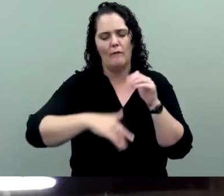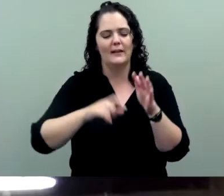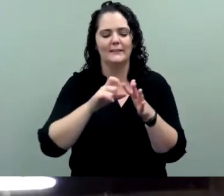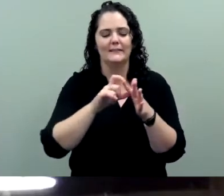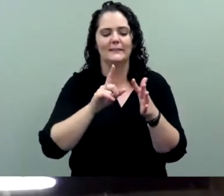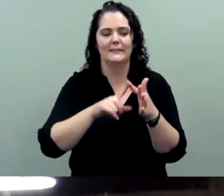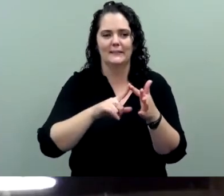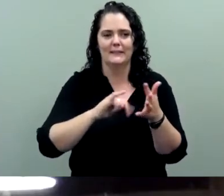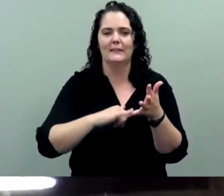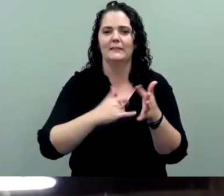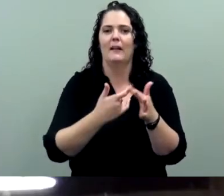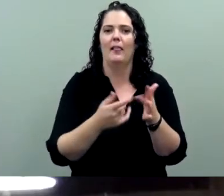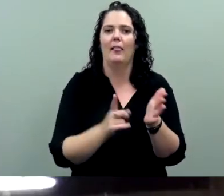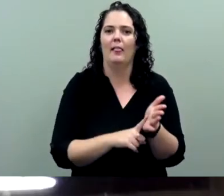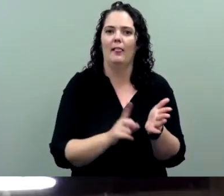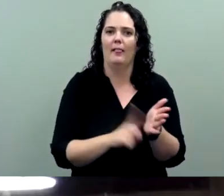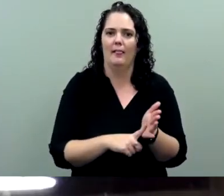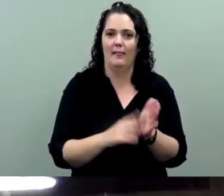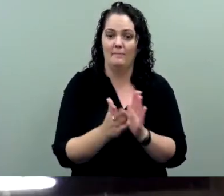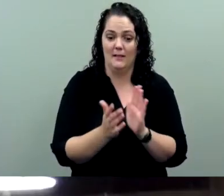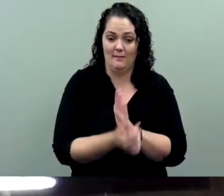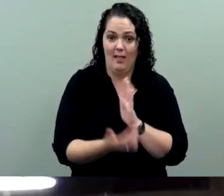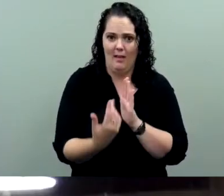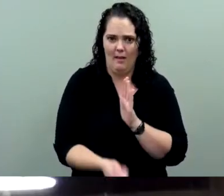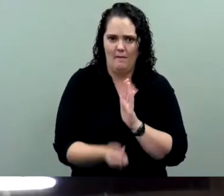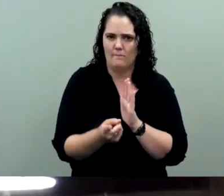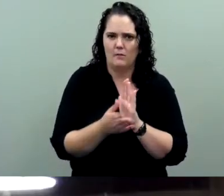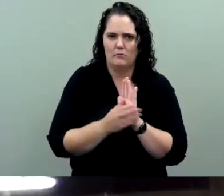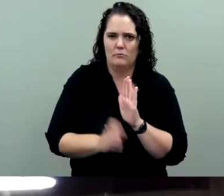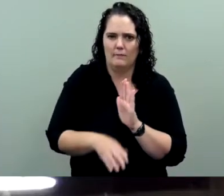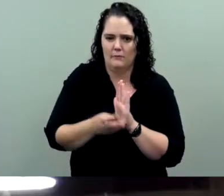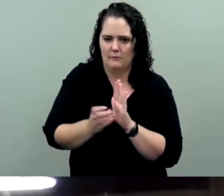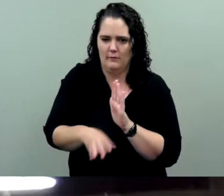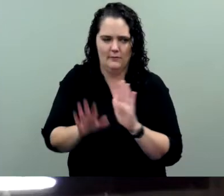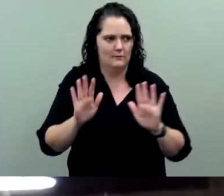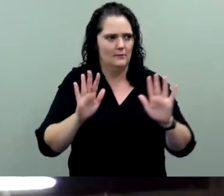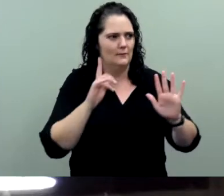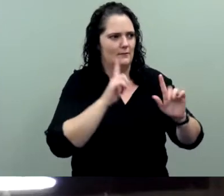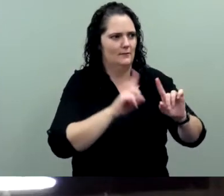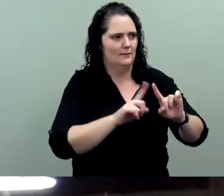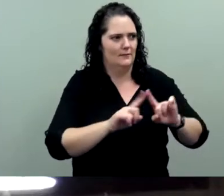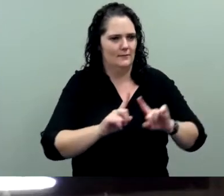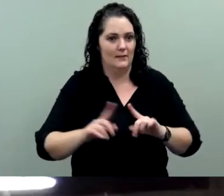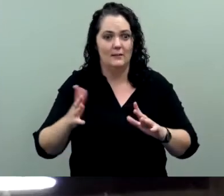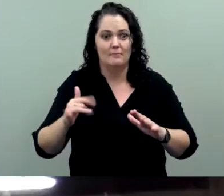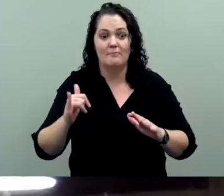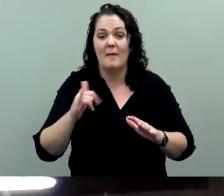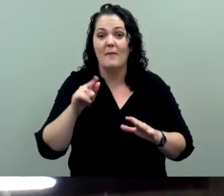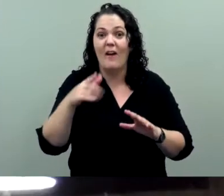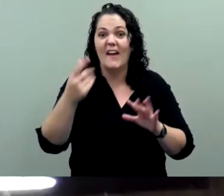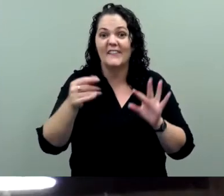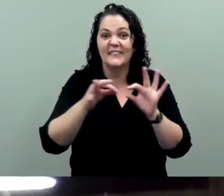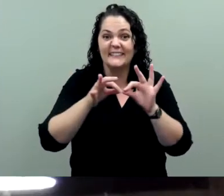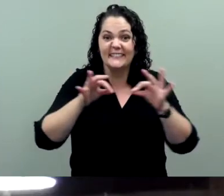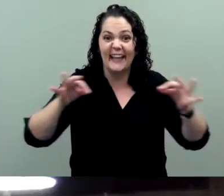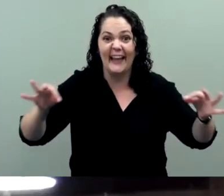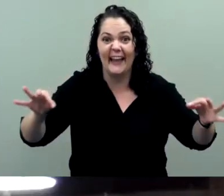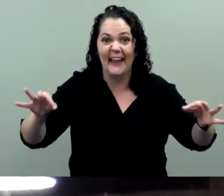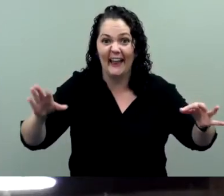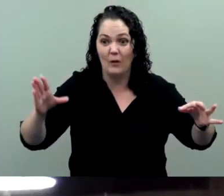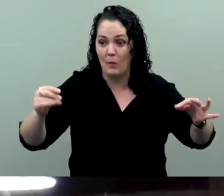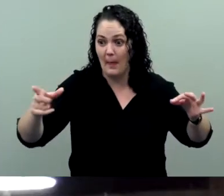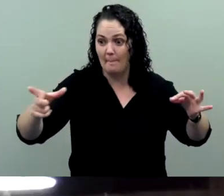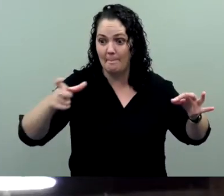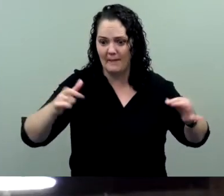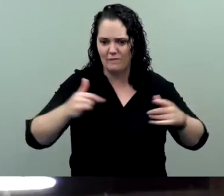long sticks, you know, with brushes attached to the end of them, or even shorter sticks with charcoal and things on them, so that